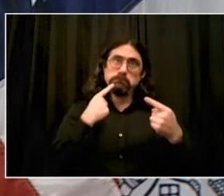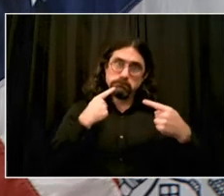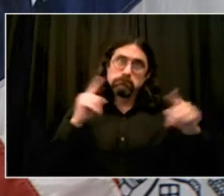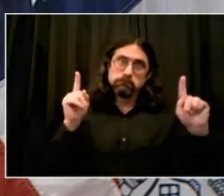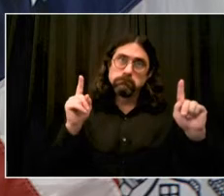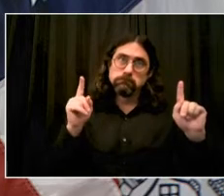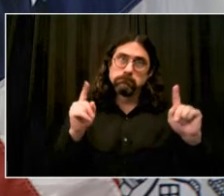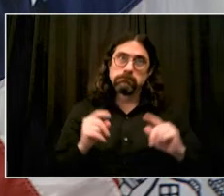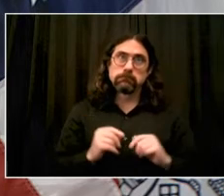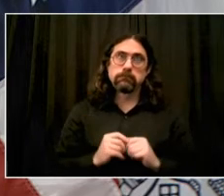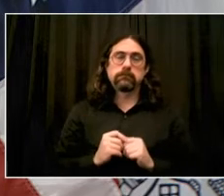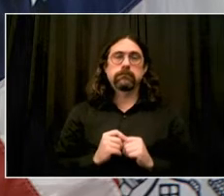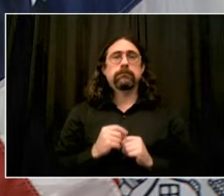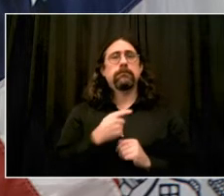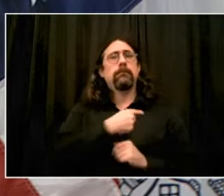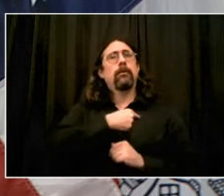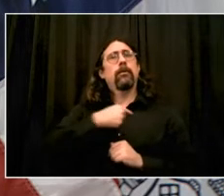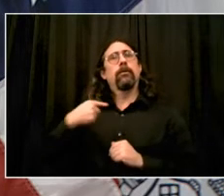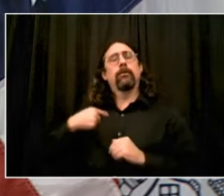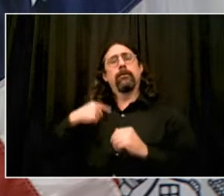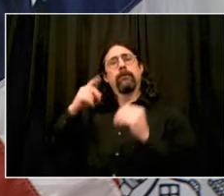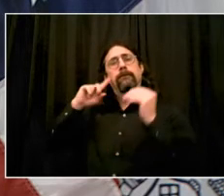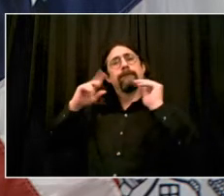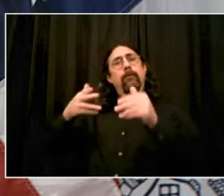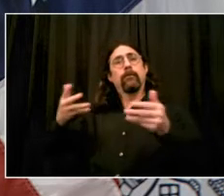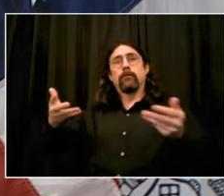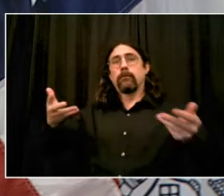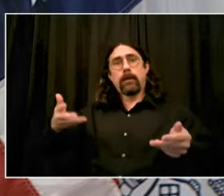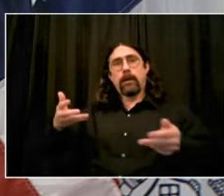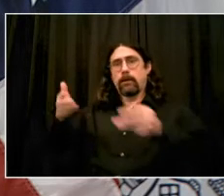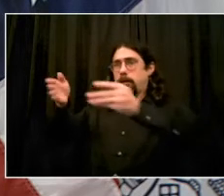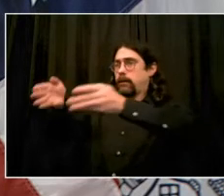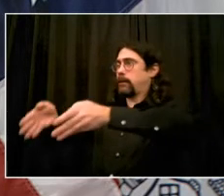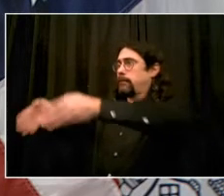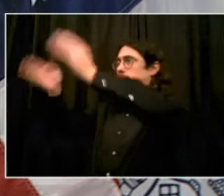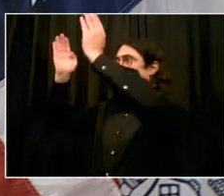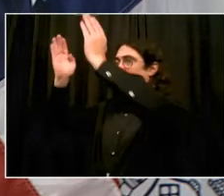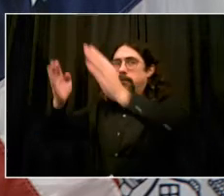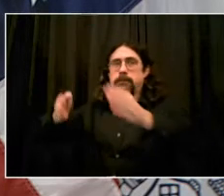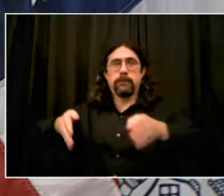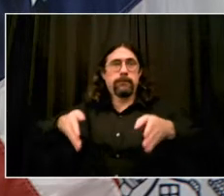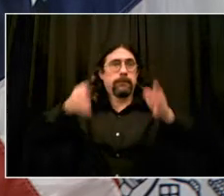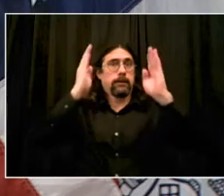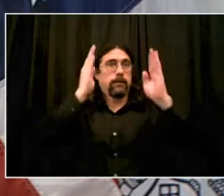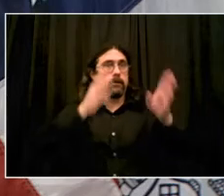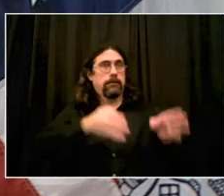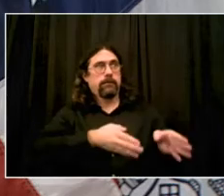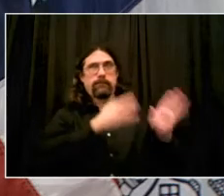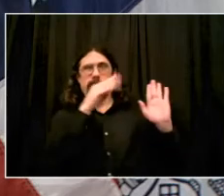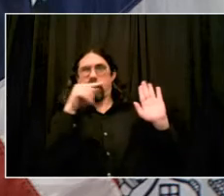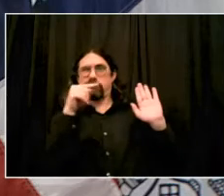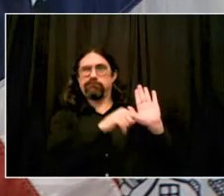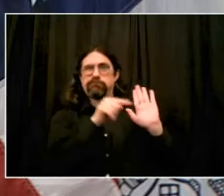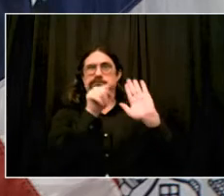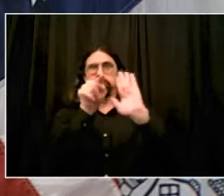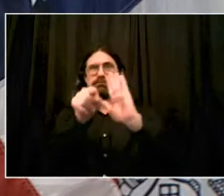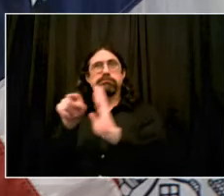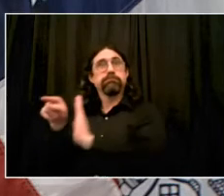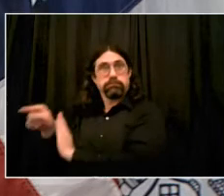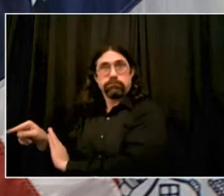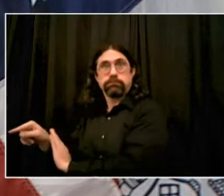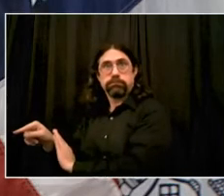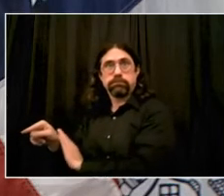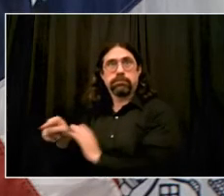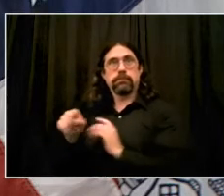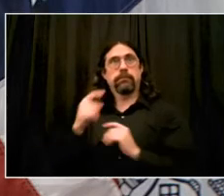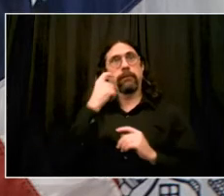electric fleet for our city vehicles and providing electric vehicle charging stations around the city is